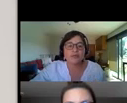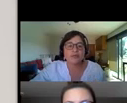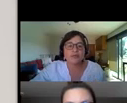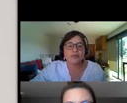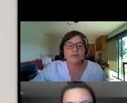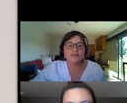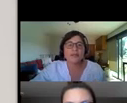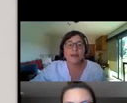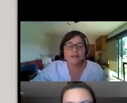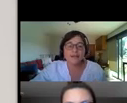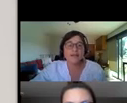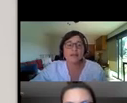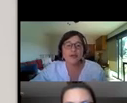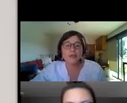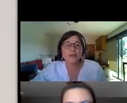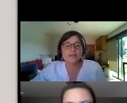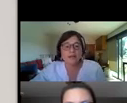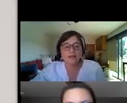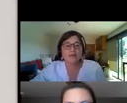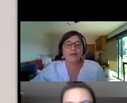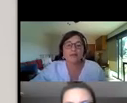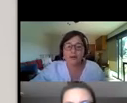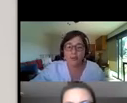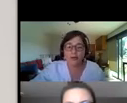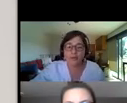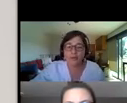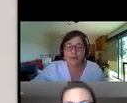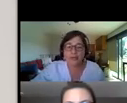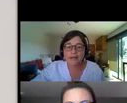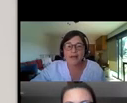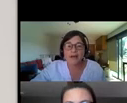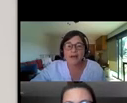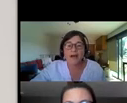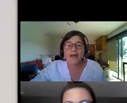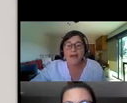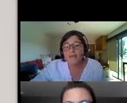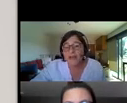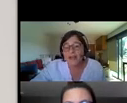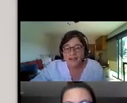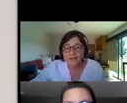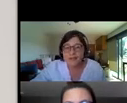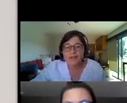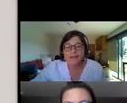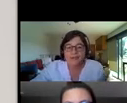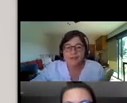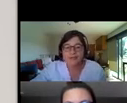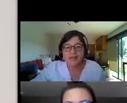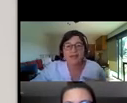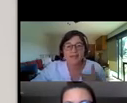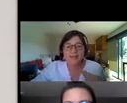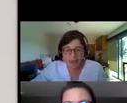using such terms as I'm Mexican, I'm Cuban, I'm Salvadoran, or I'm Puerto Rican. If I had answered